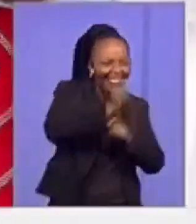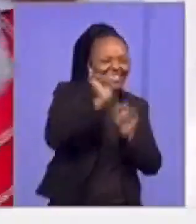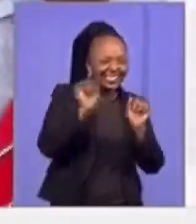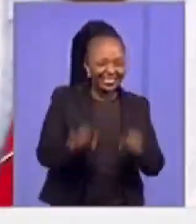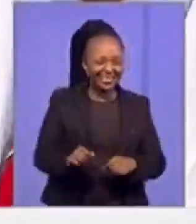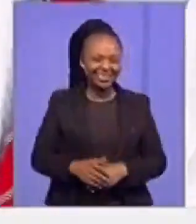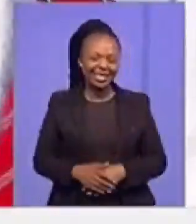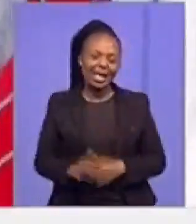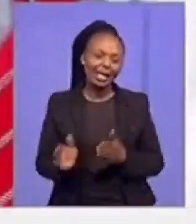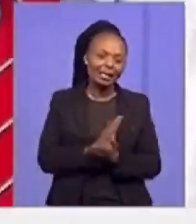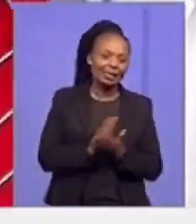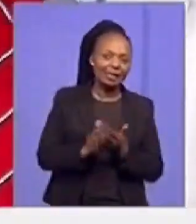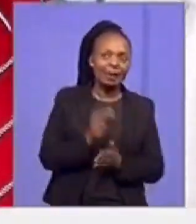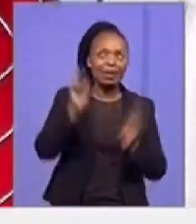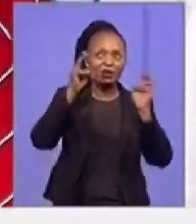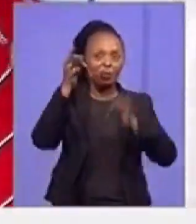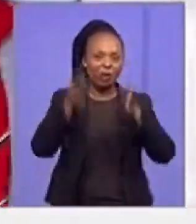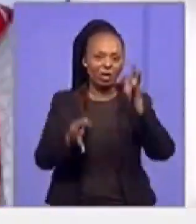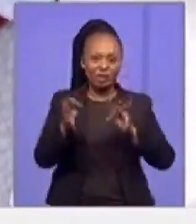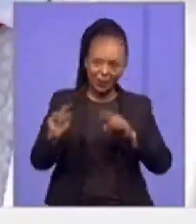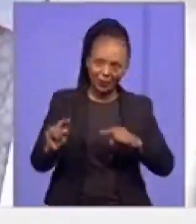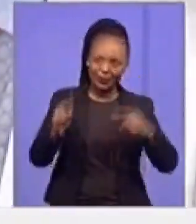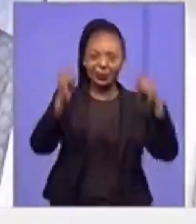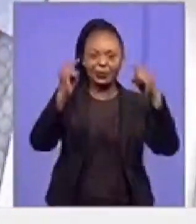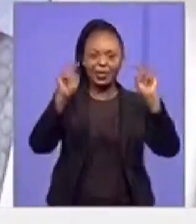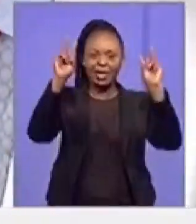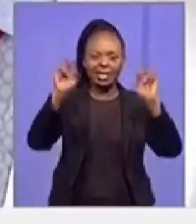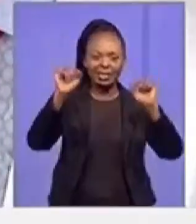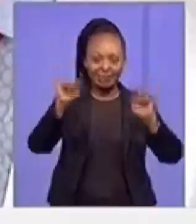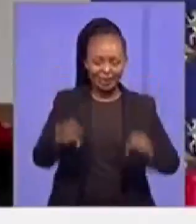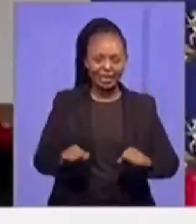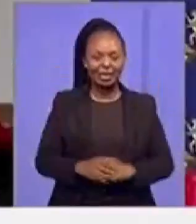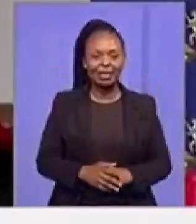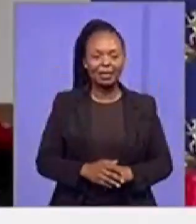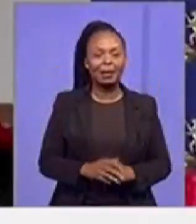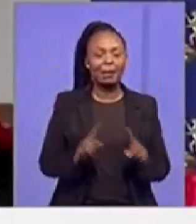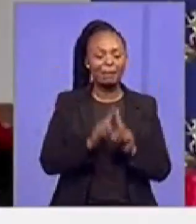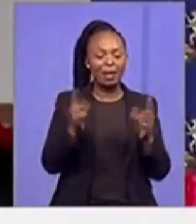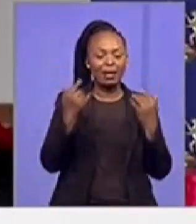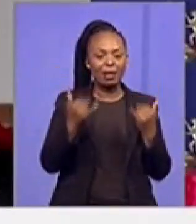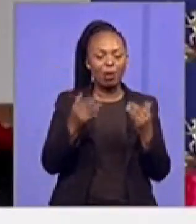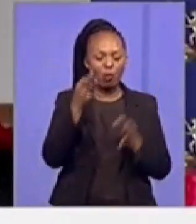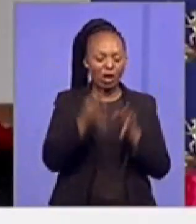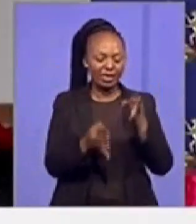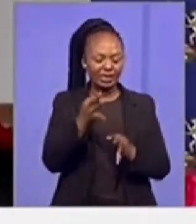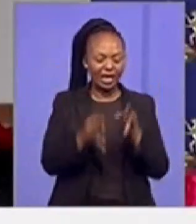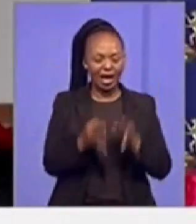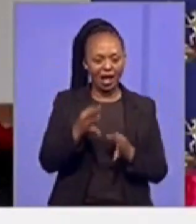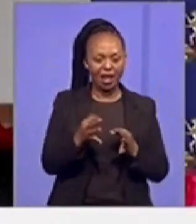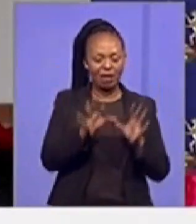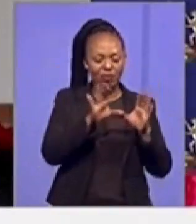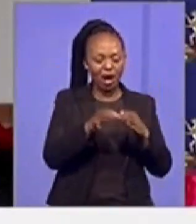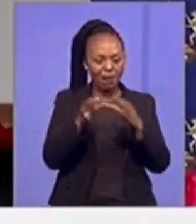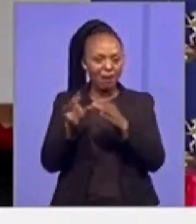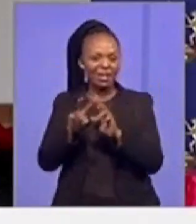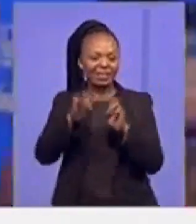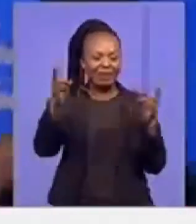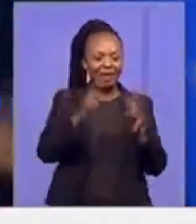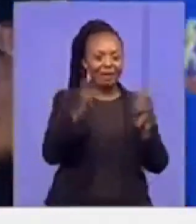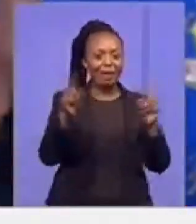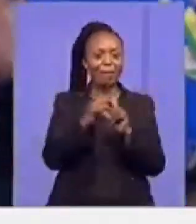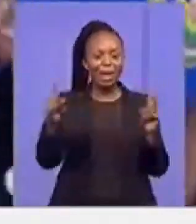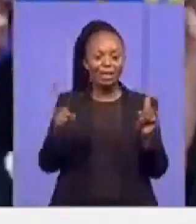ba sa dumellane ha o tloa ka lekgotleng la ketso ya molao latela hore ke mekga e fapaneng ya dipolitiki fela ba hlalositse hore ba